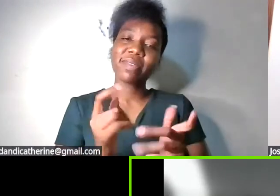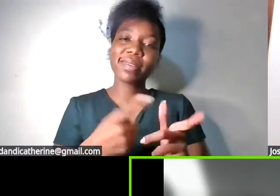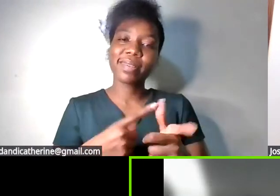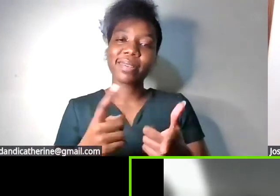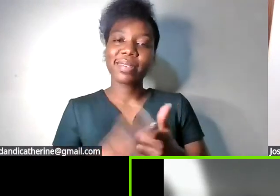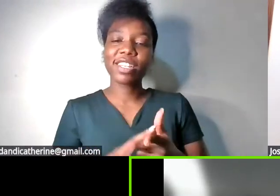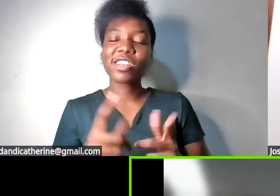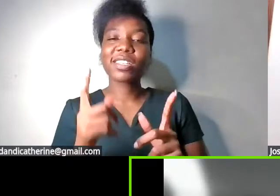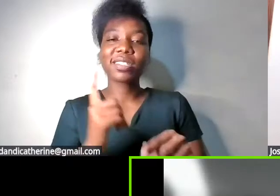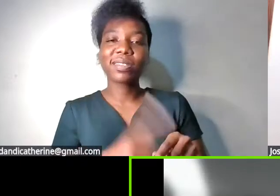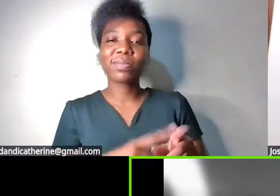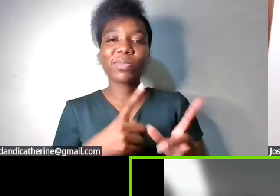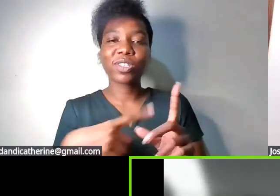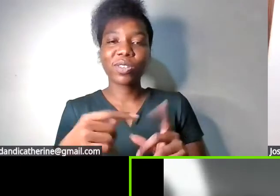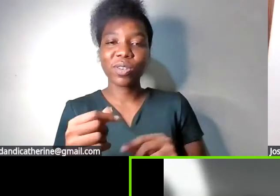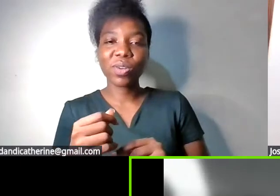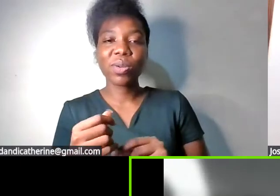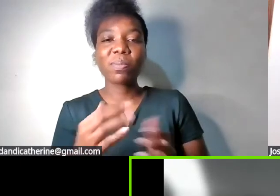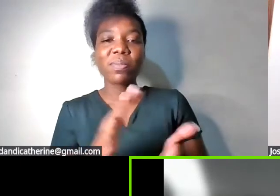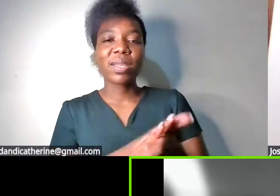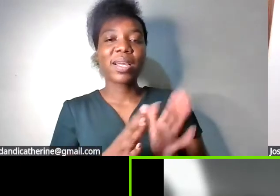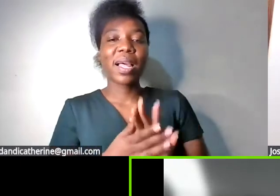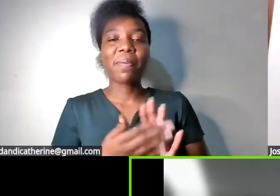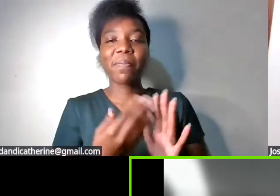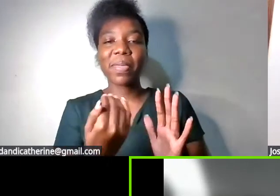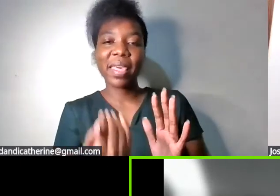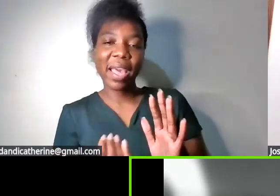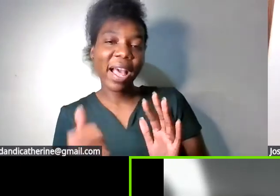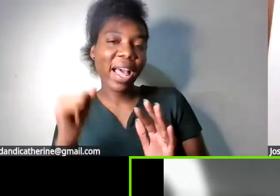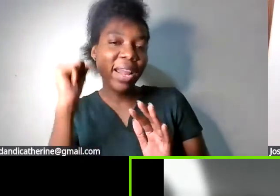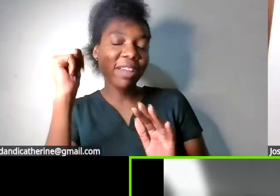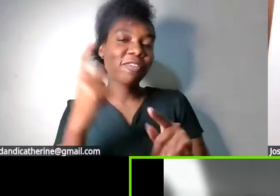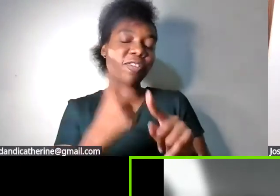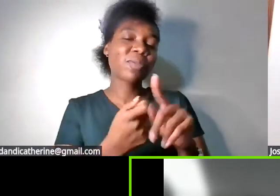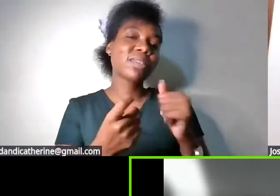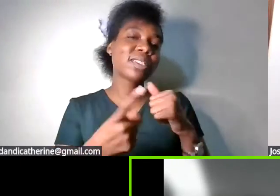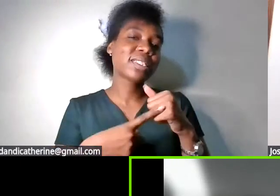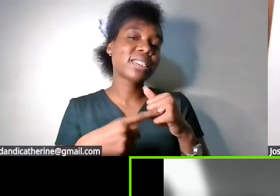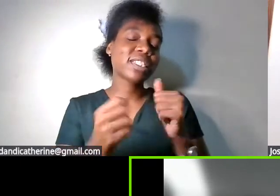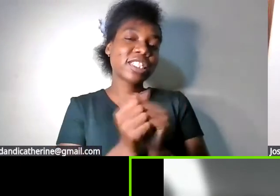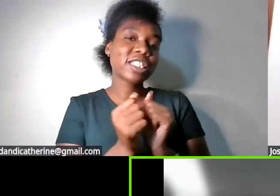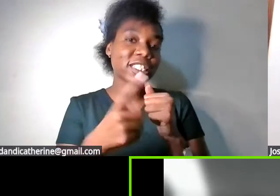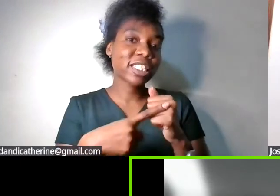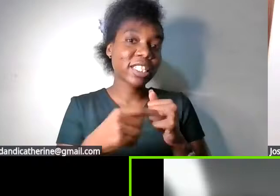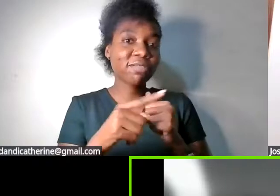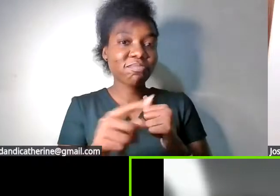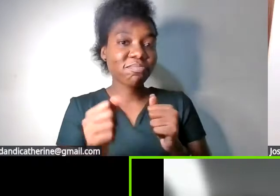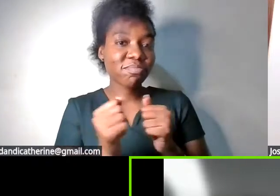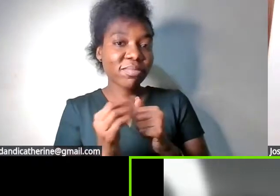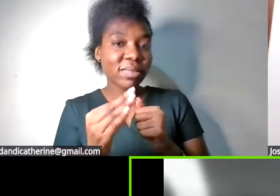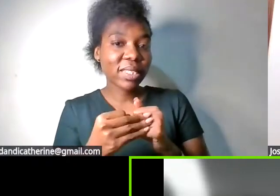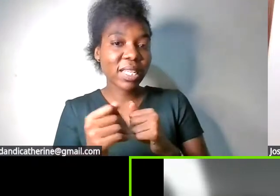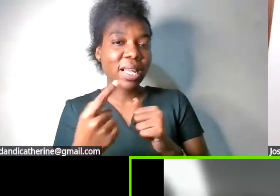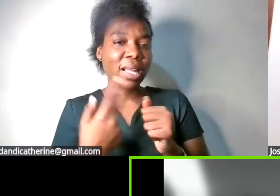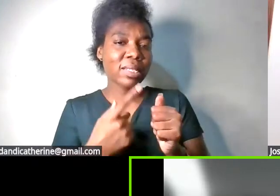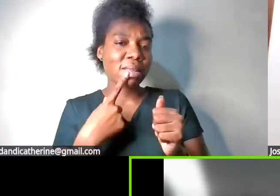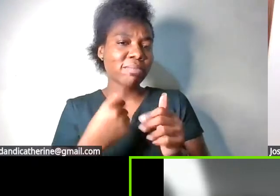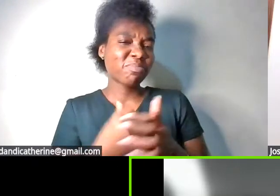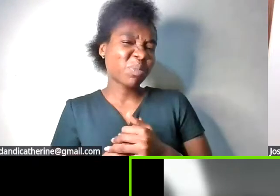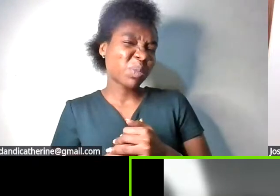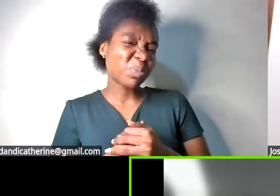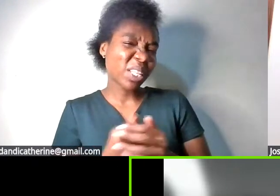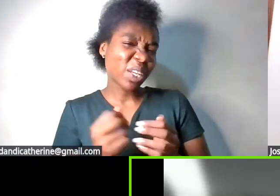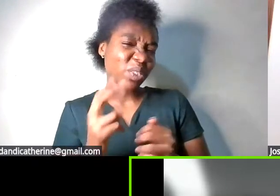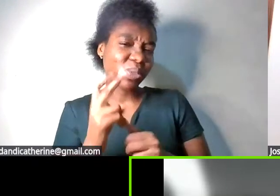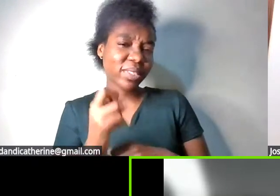young adult now, and then from 16 to 18 is, although we said it's 2 years, but it's faster than what you think.